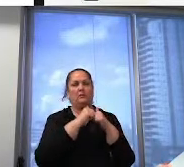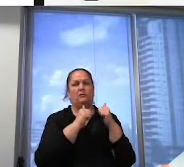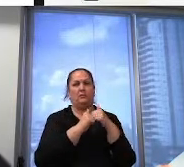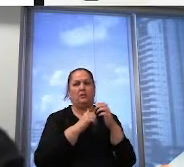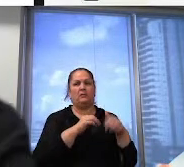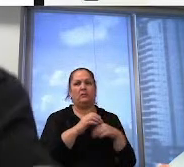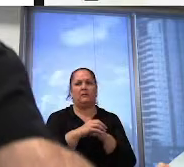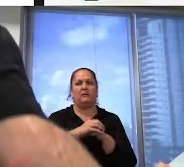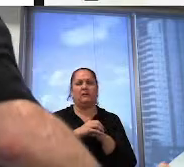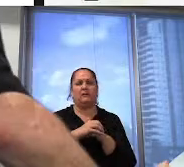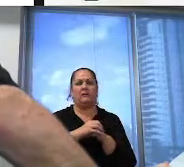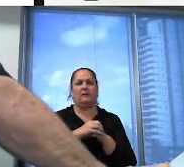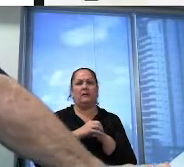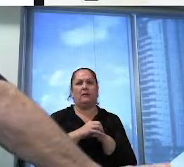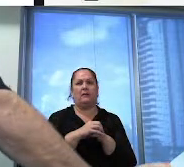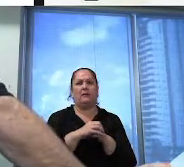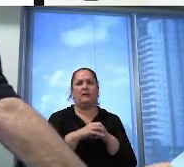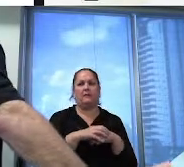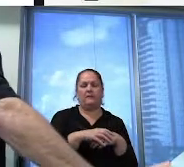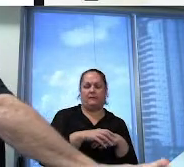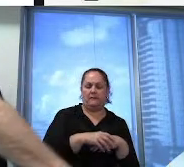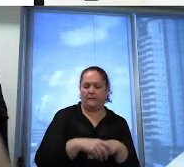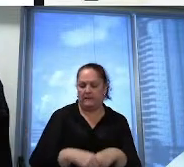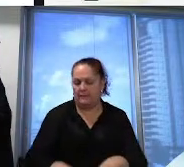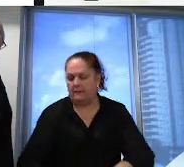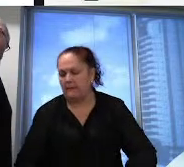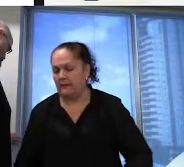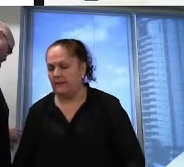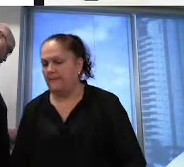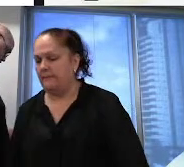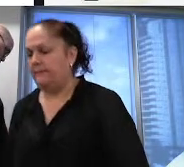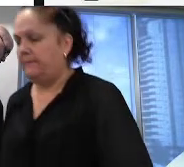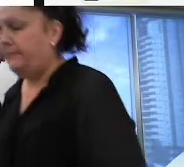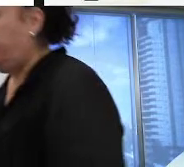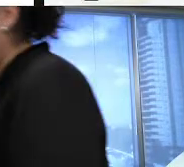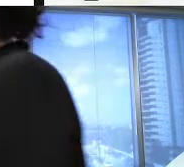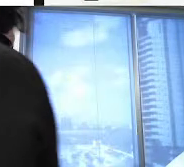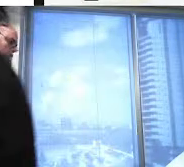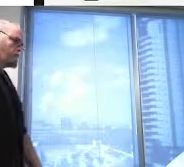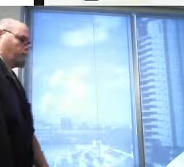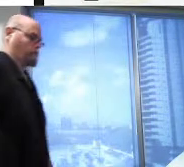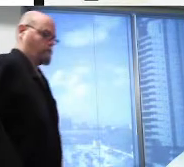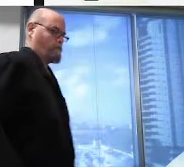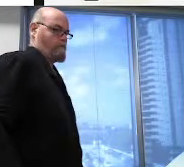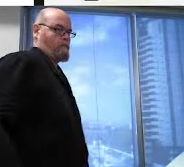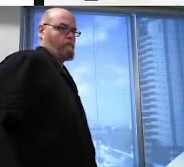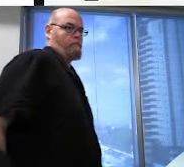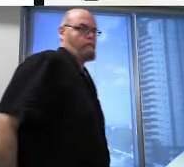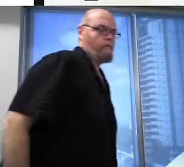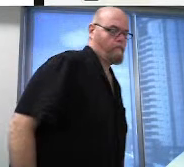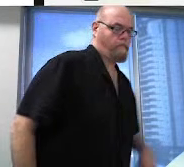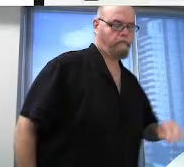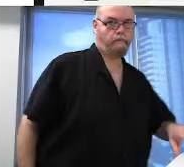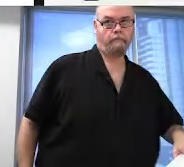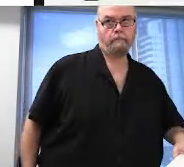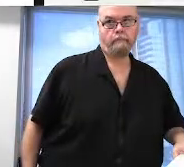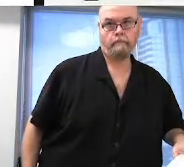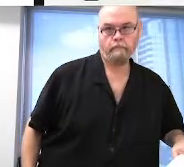entire infrastructure. Like a sampling type rate based on what you've learned from the systems? That's correct, sir.